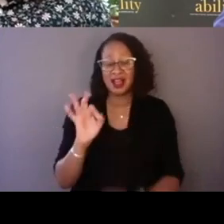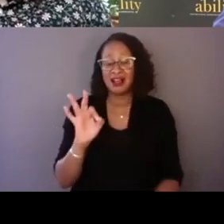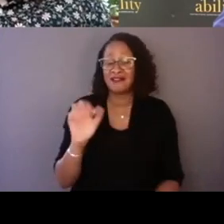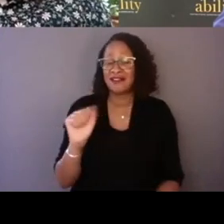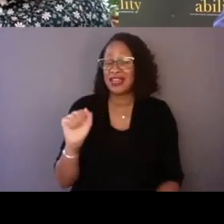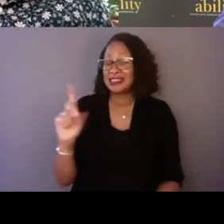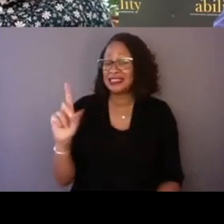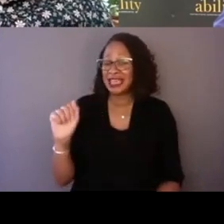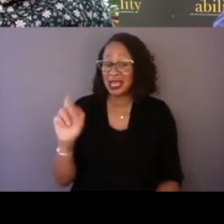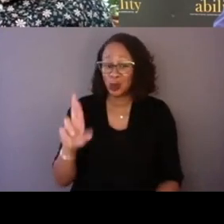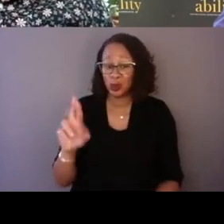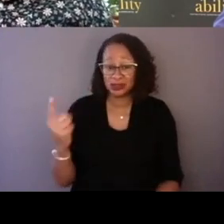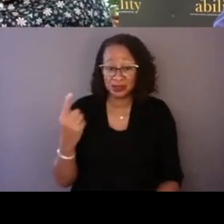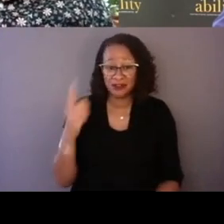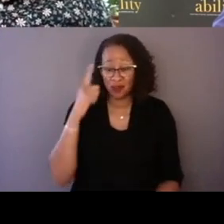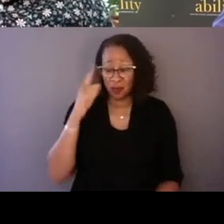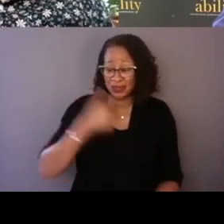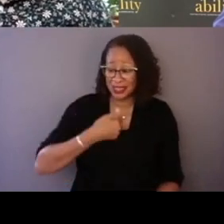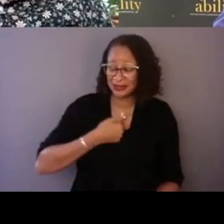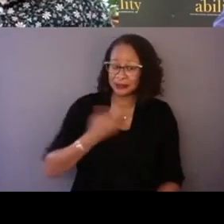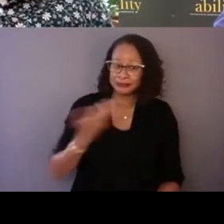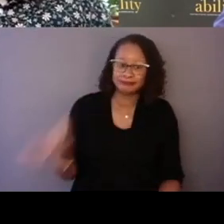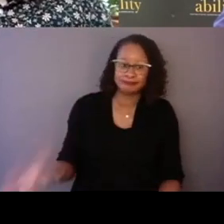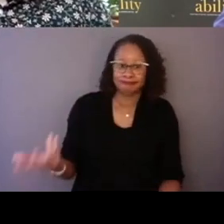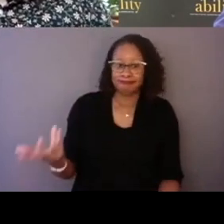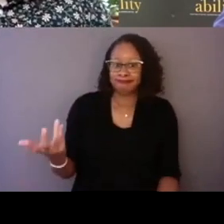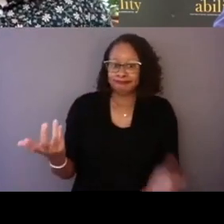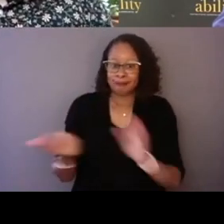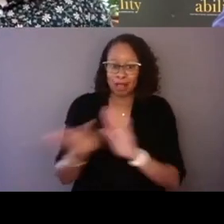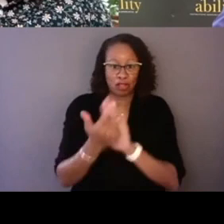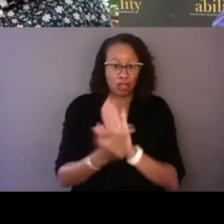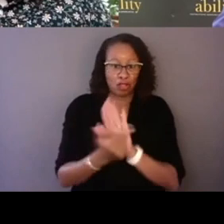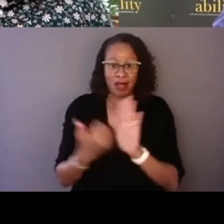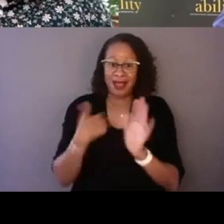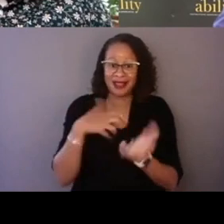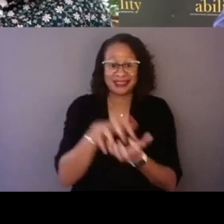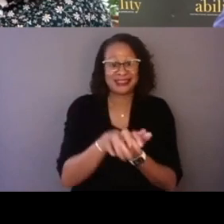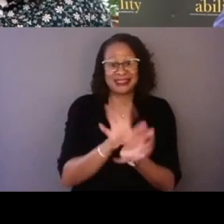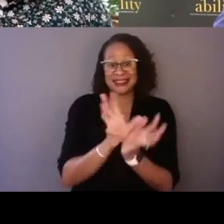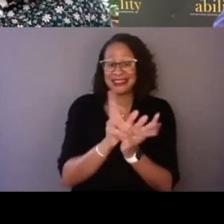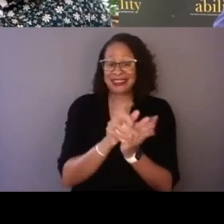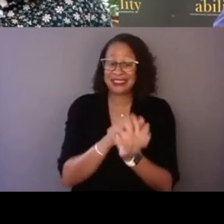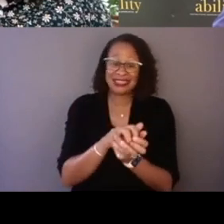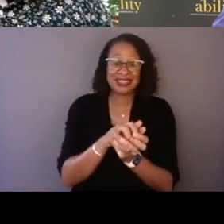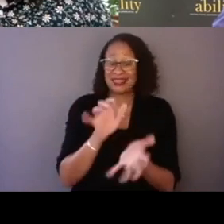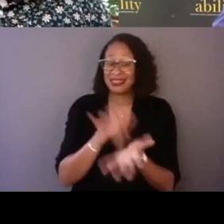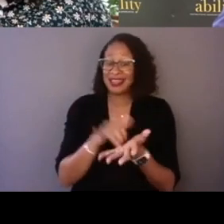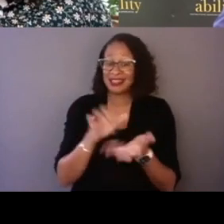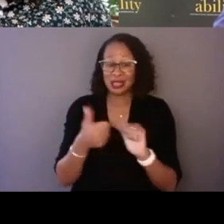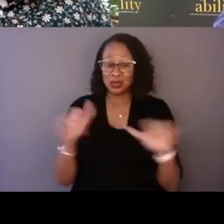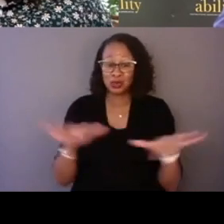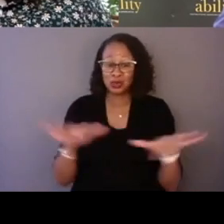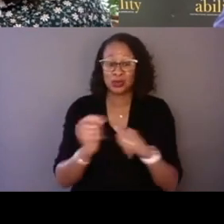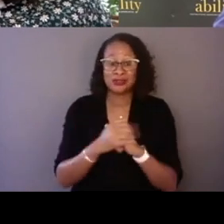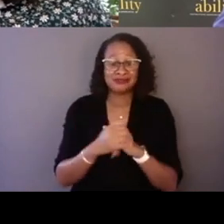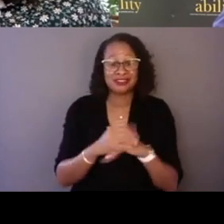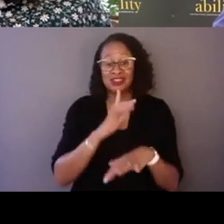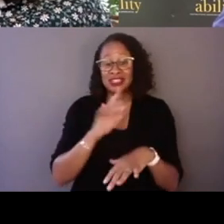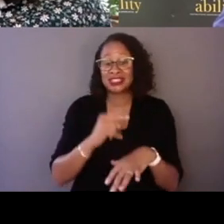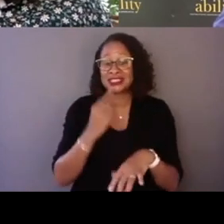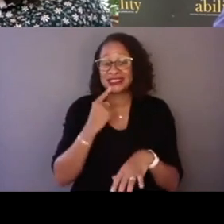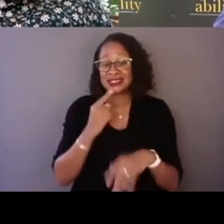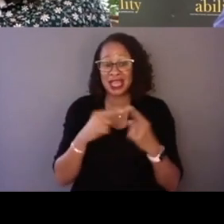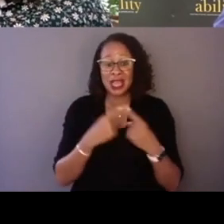something, then to me it's like the law has teeth, and then that is the way to do it. And to say, really, when you